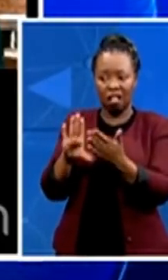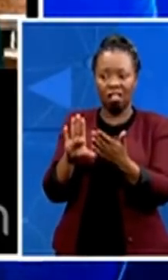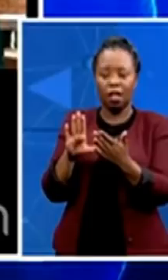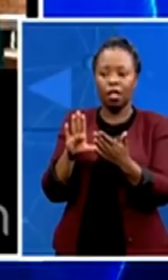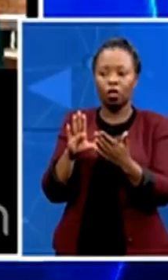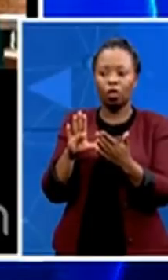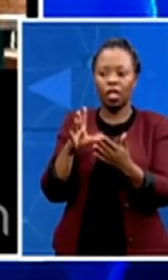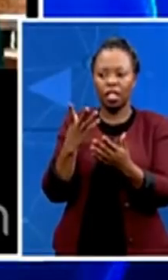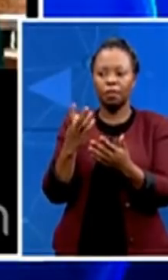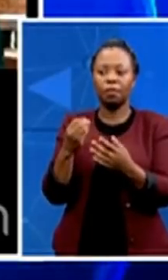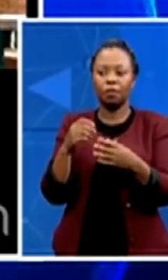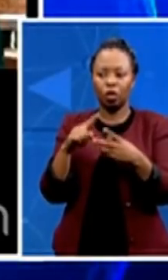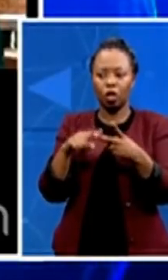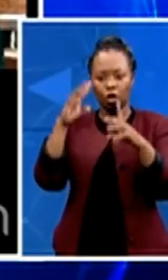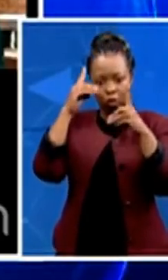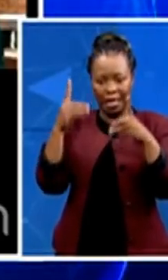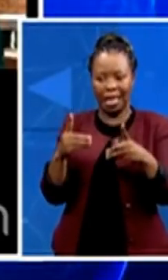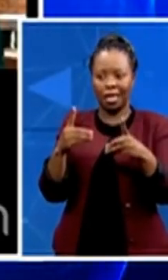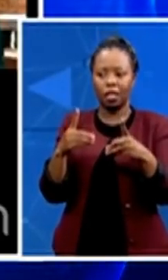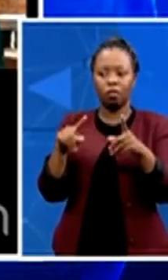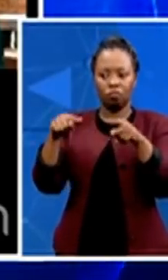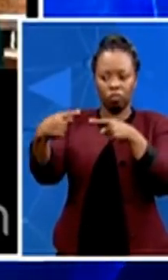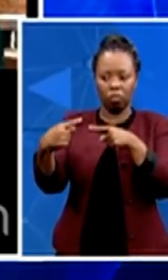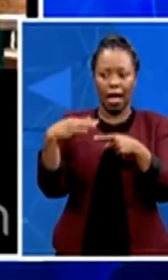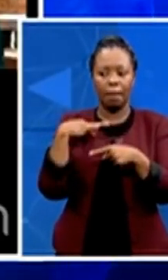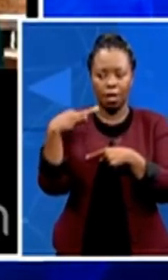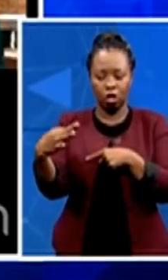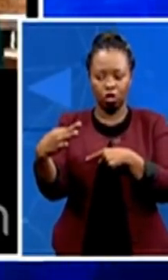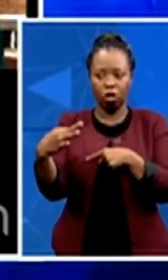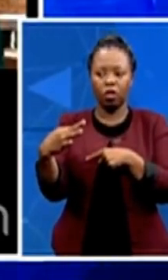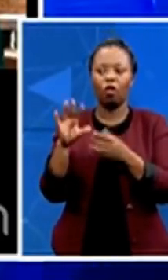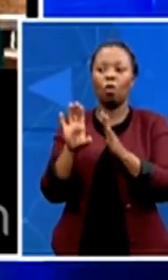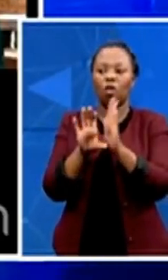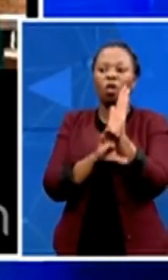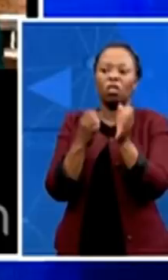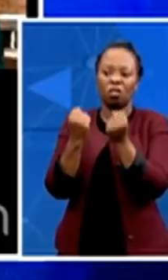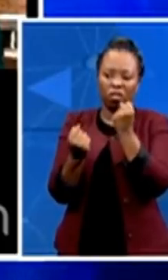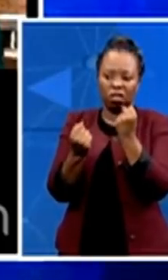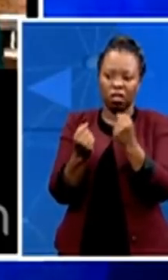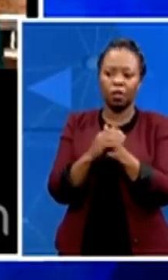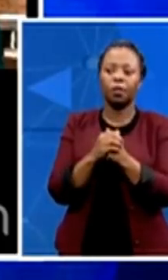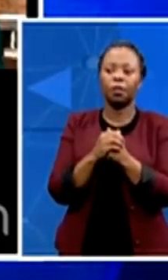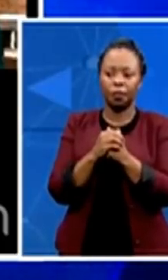an application? Yes. And I'm asking this